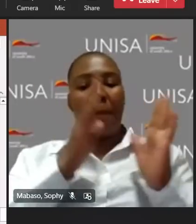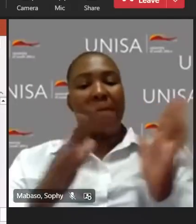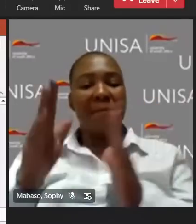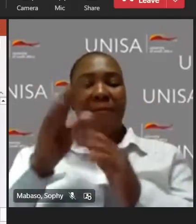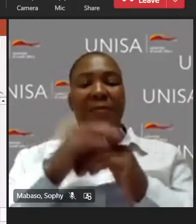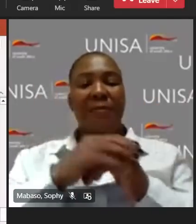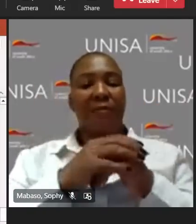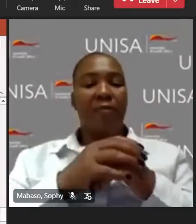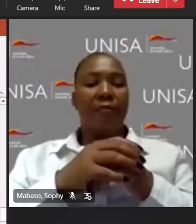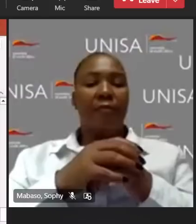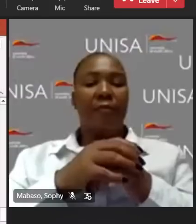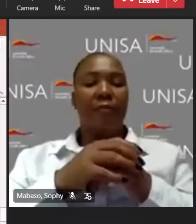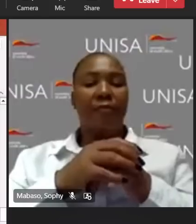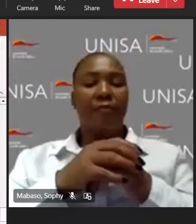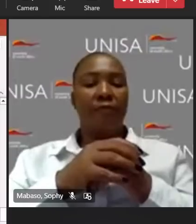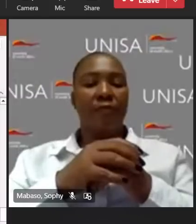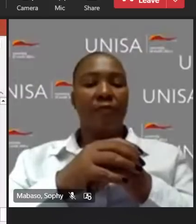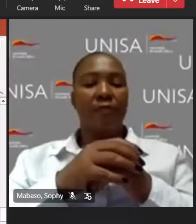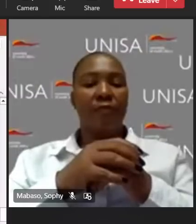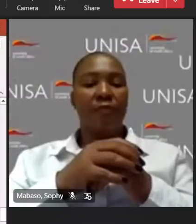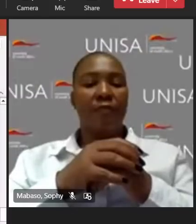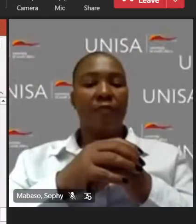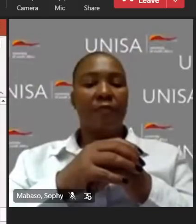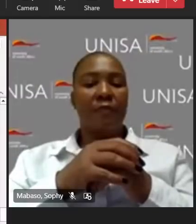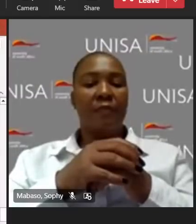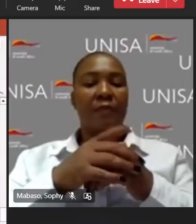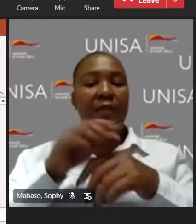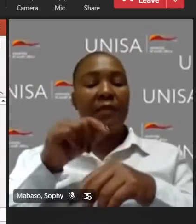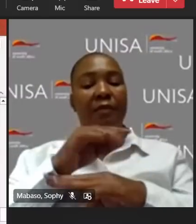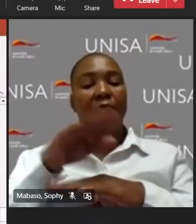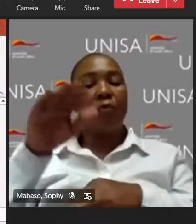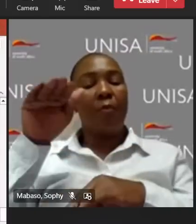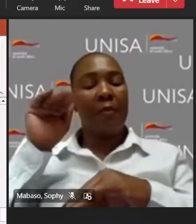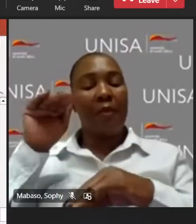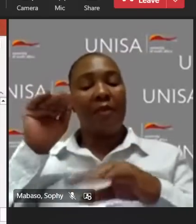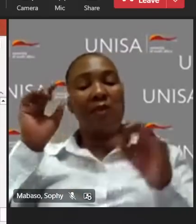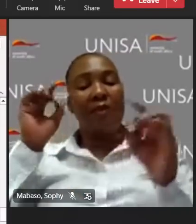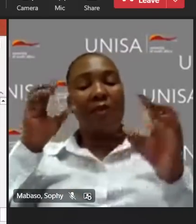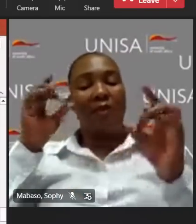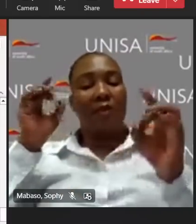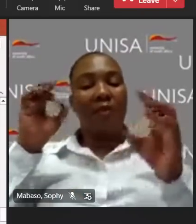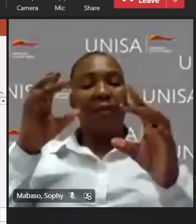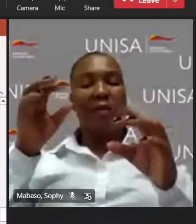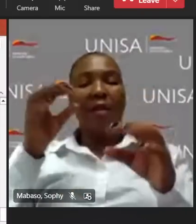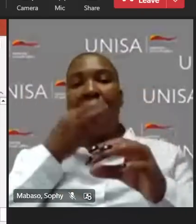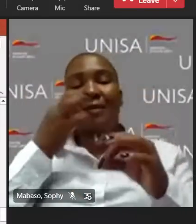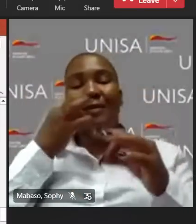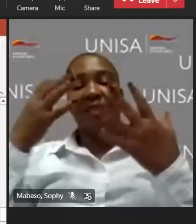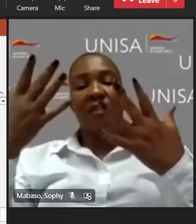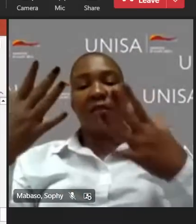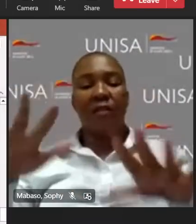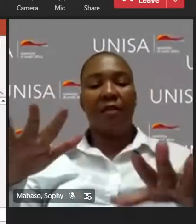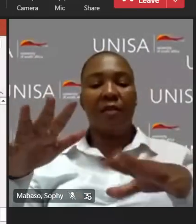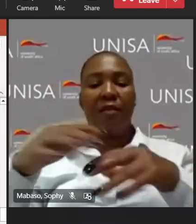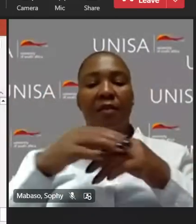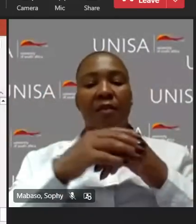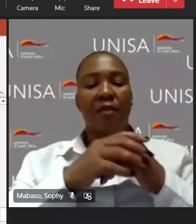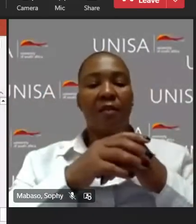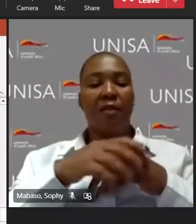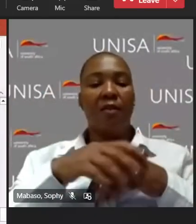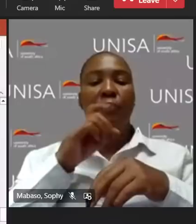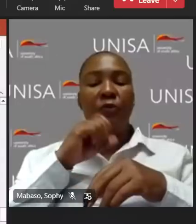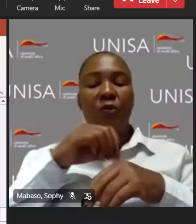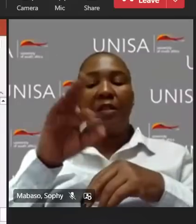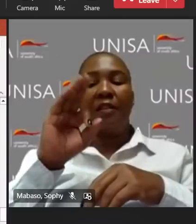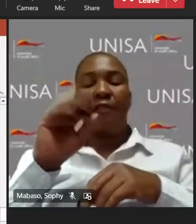our banking details, where I've mentioned that we're using FNB and it is